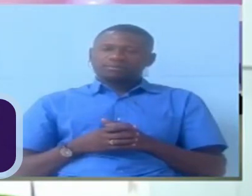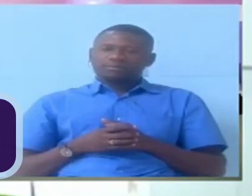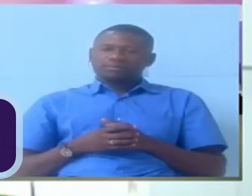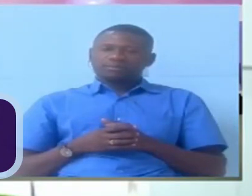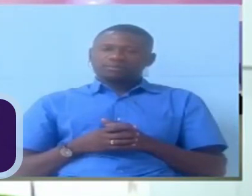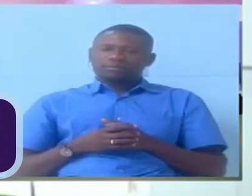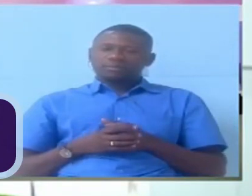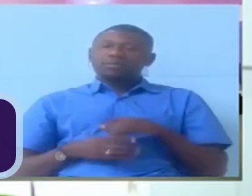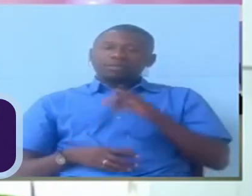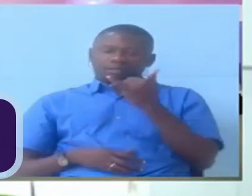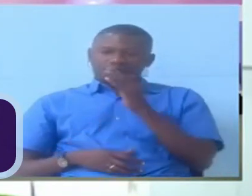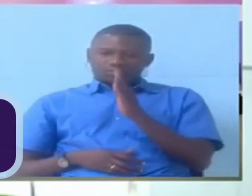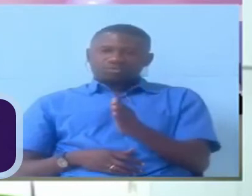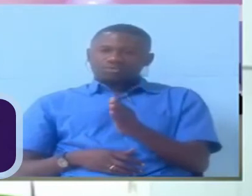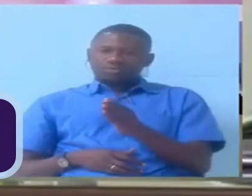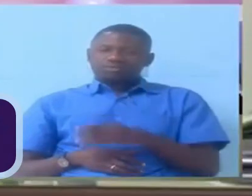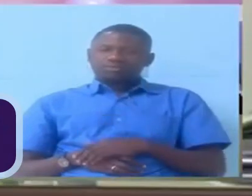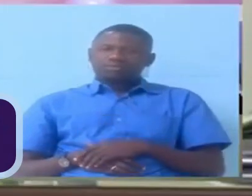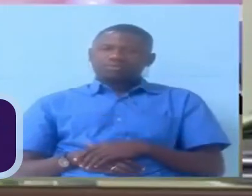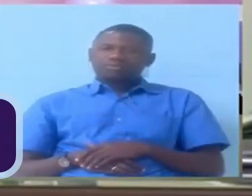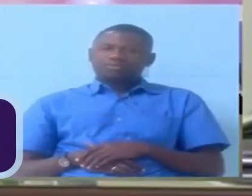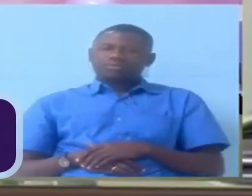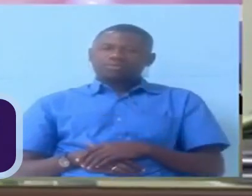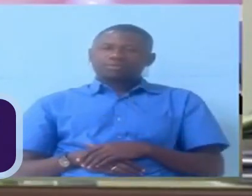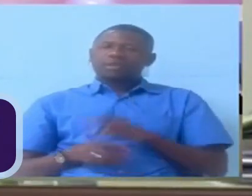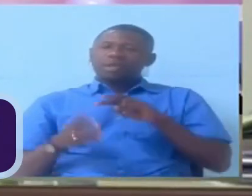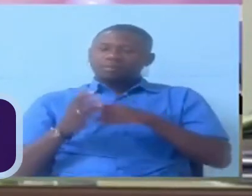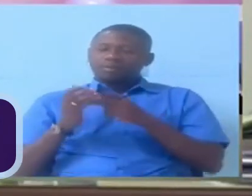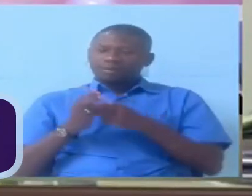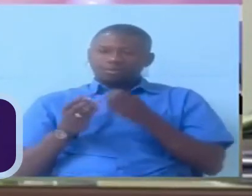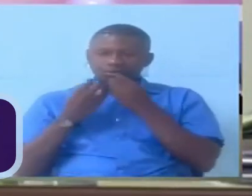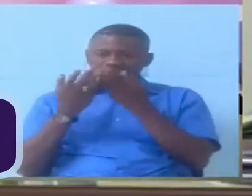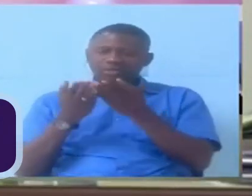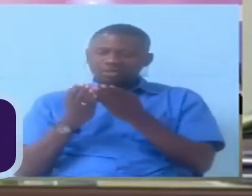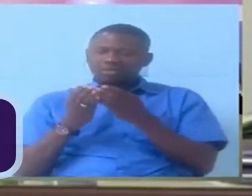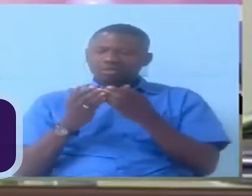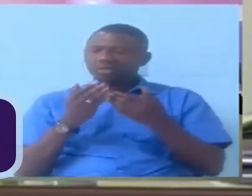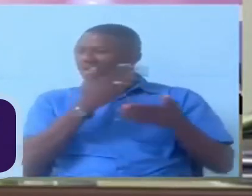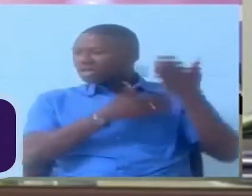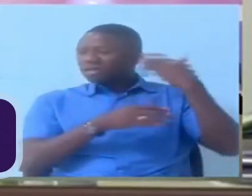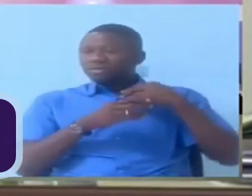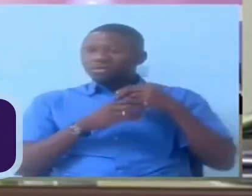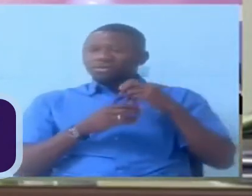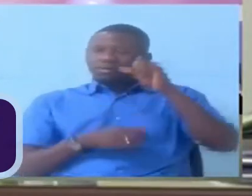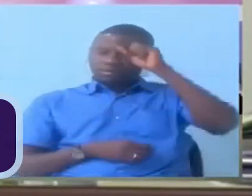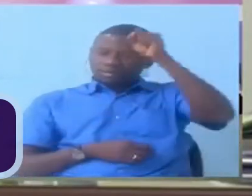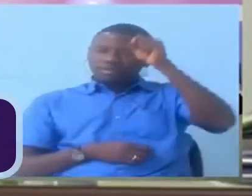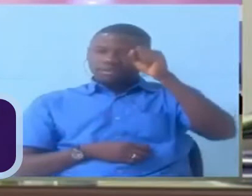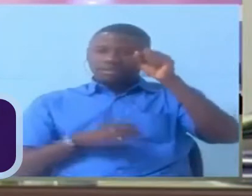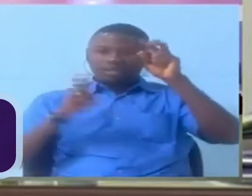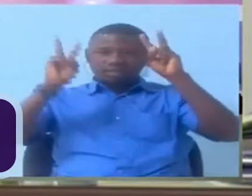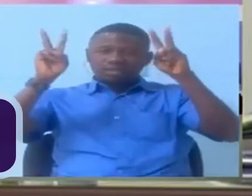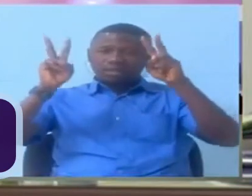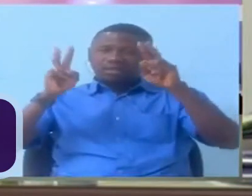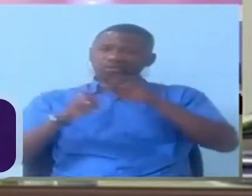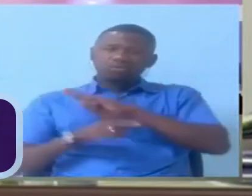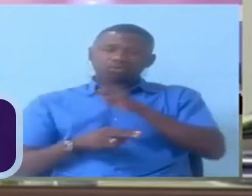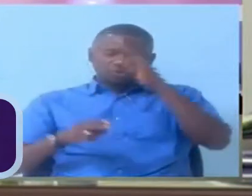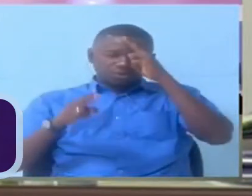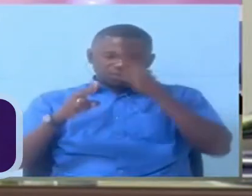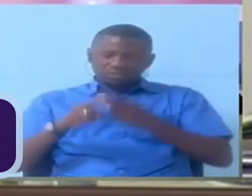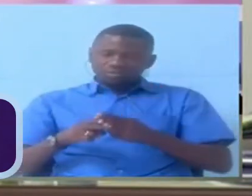medical officers, but there are some criteria that they are recruiting some cadets at the training school. Karibu mota ke kang barina ika mota